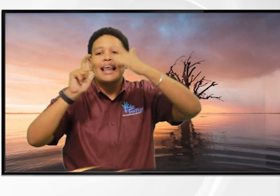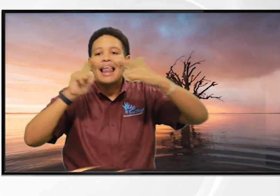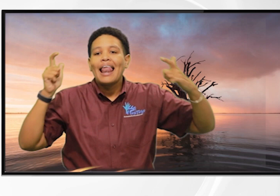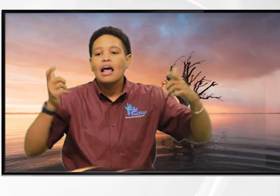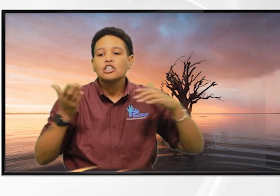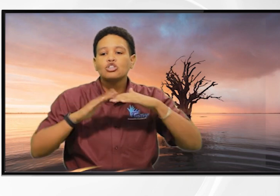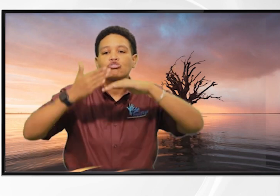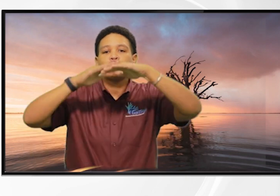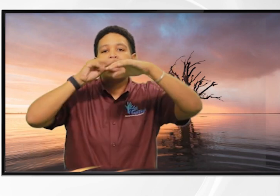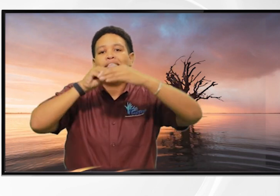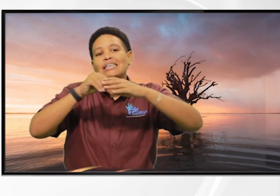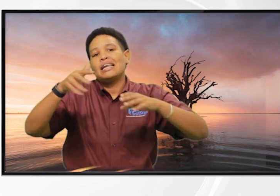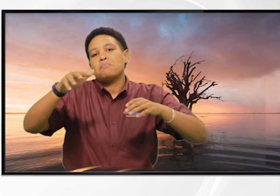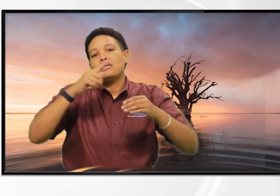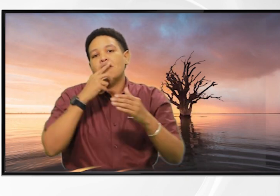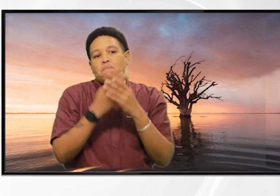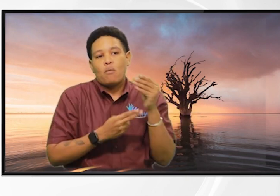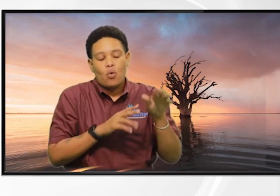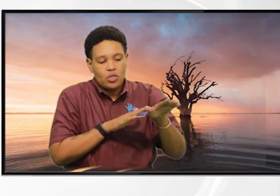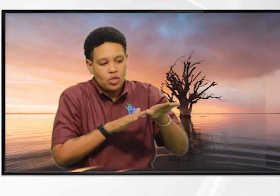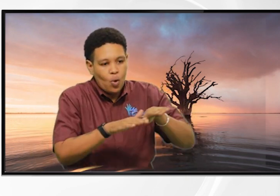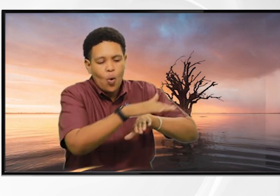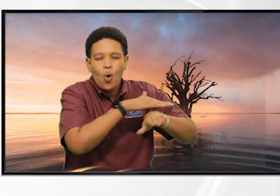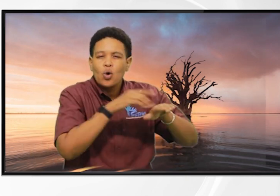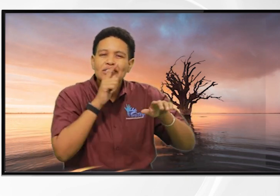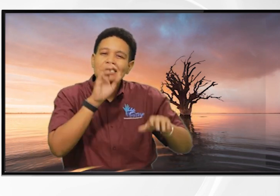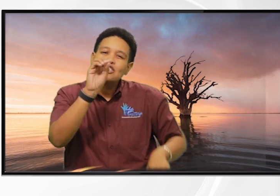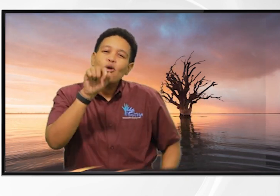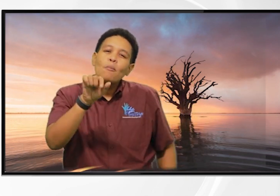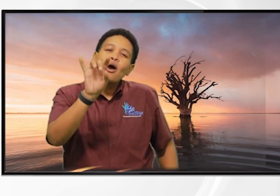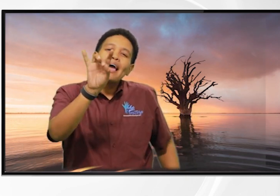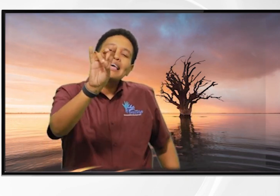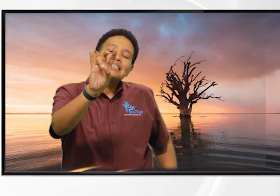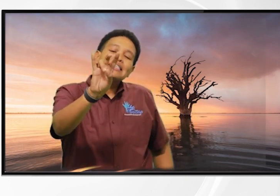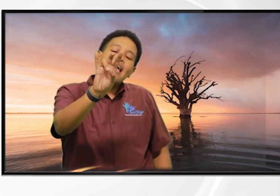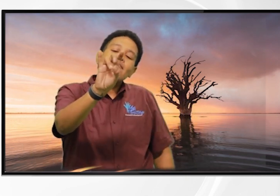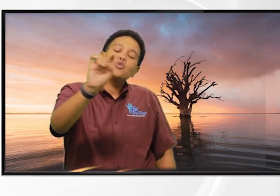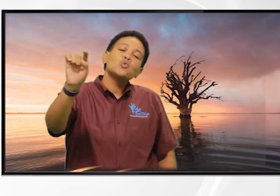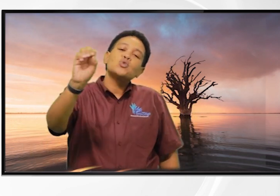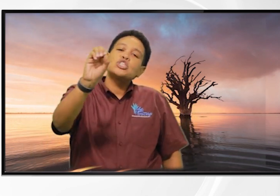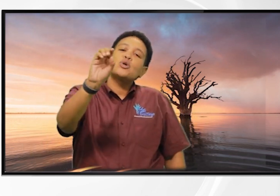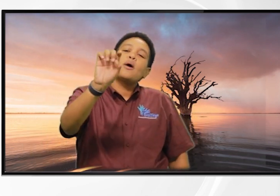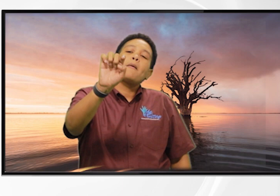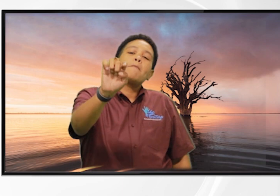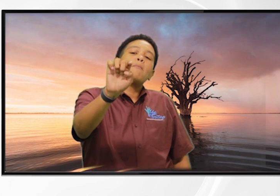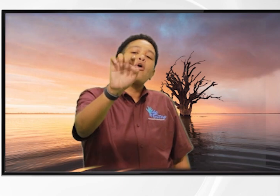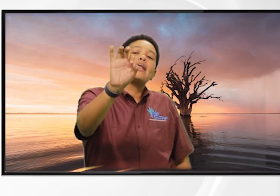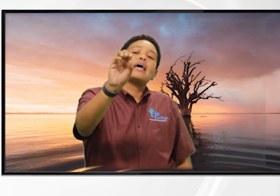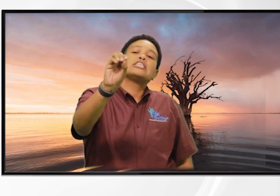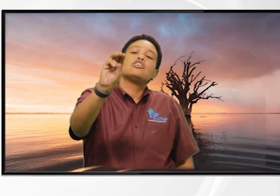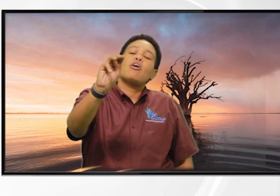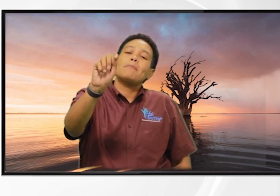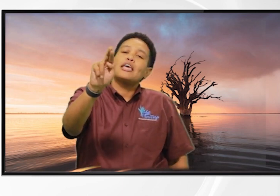in the mean across both coasts is 0.87 to 0.90